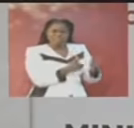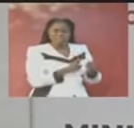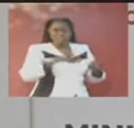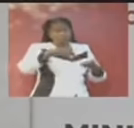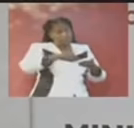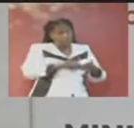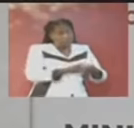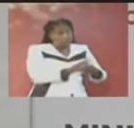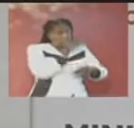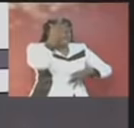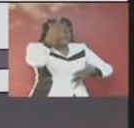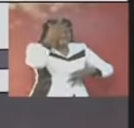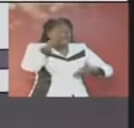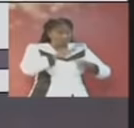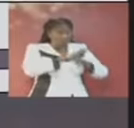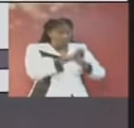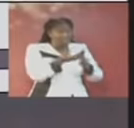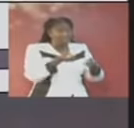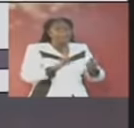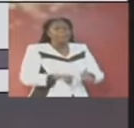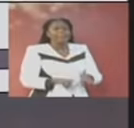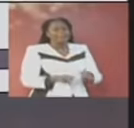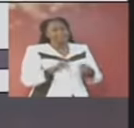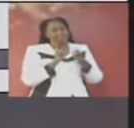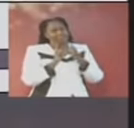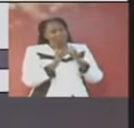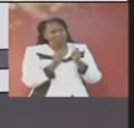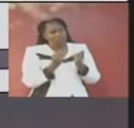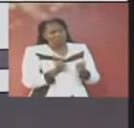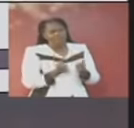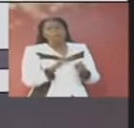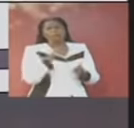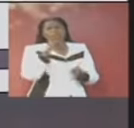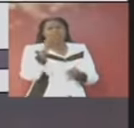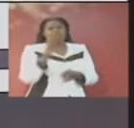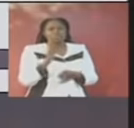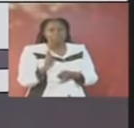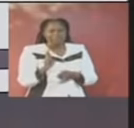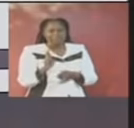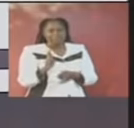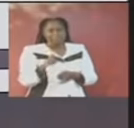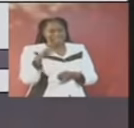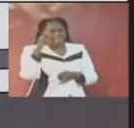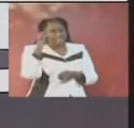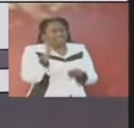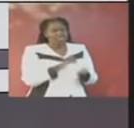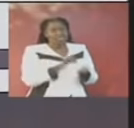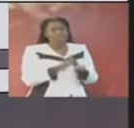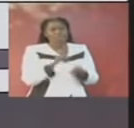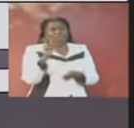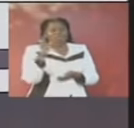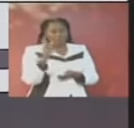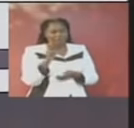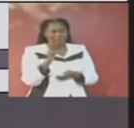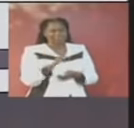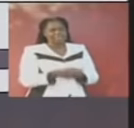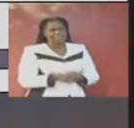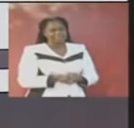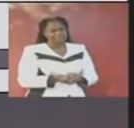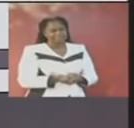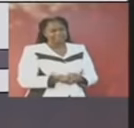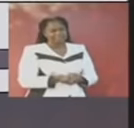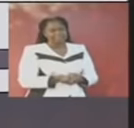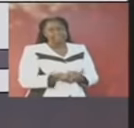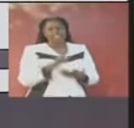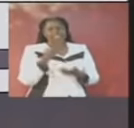arise at this point in time. Mr. Siram Singh. Thank you. Dr. Miriam Abdul-Richards, Dr.